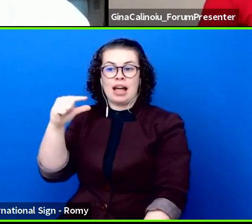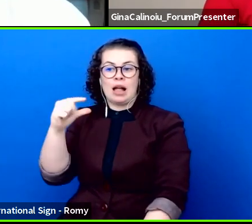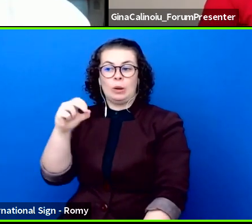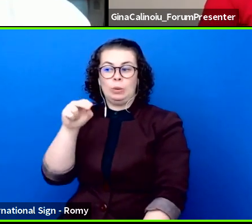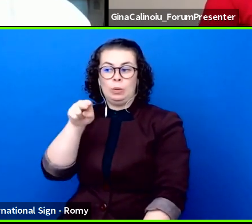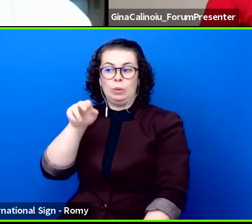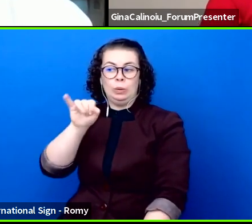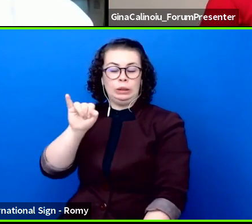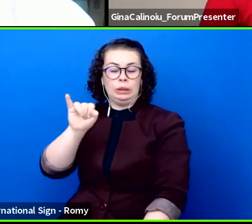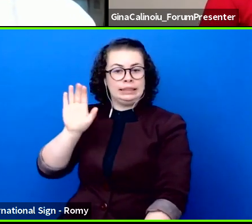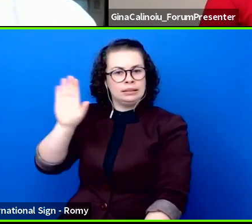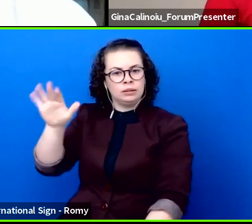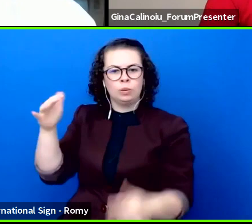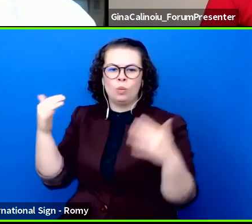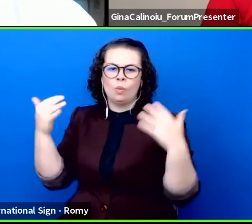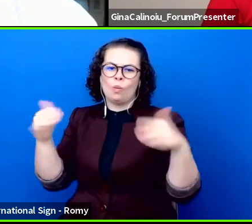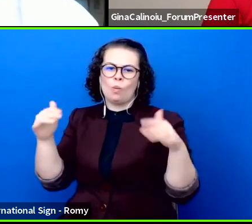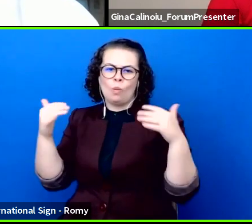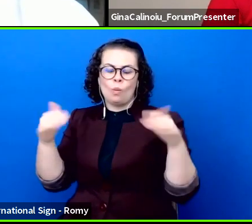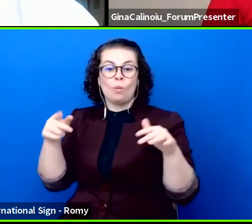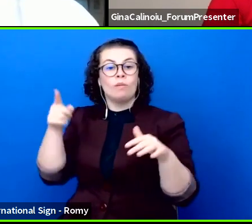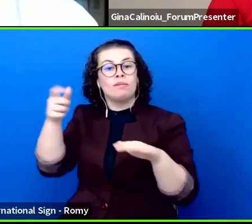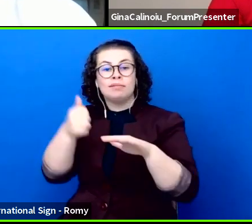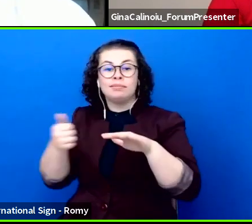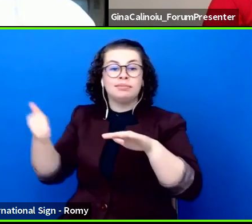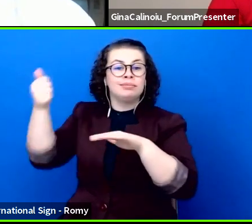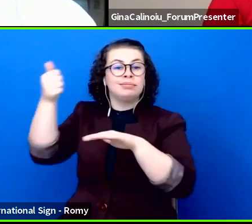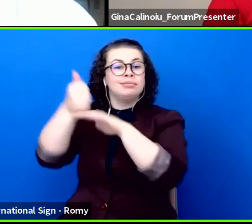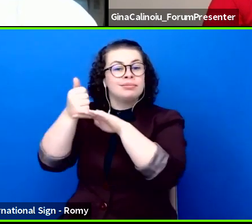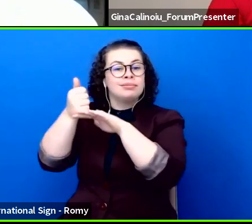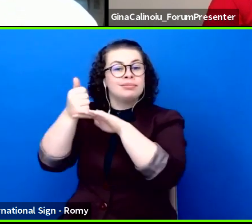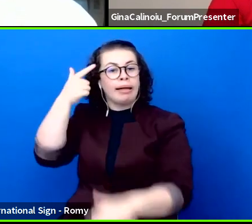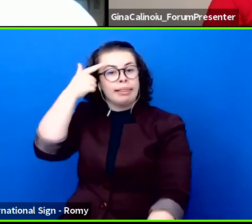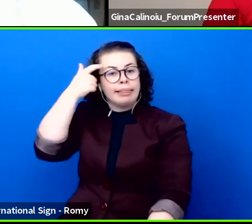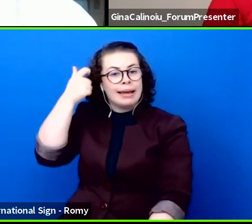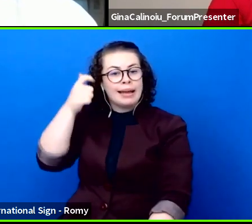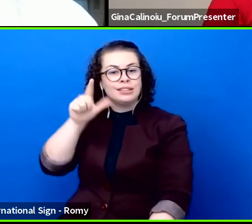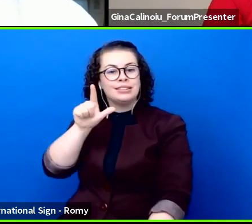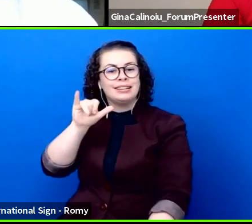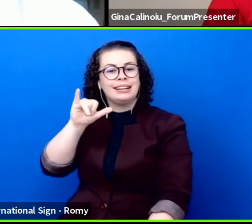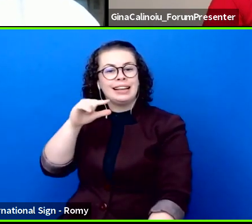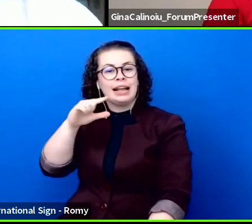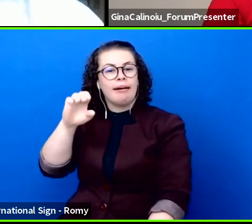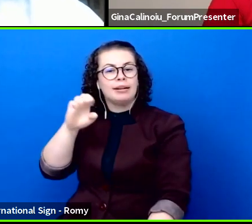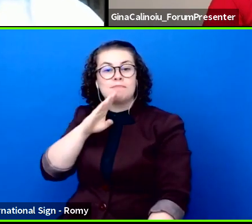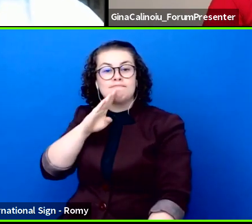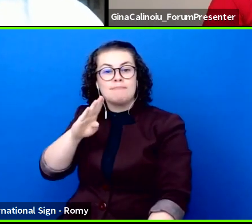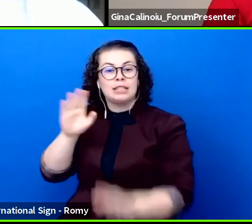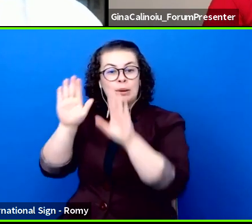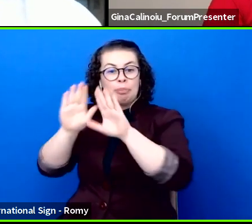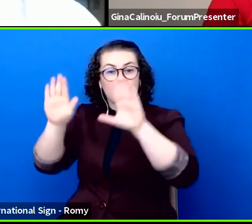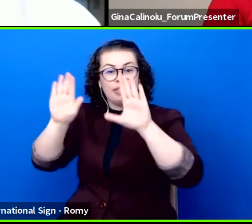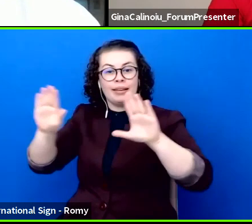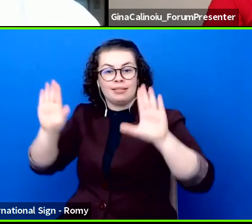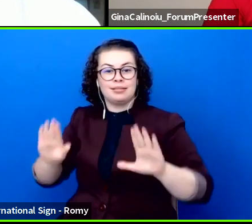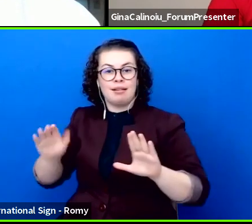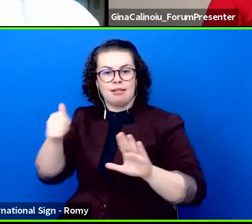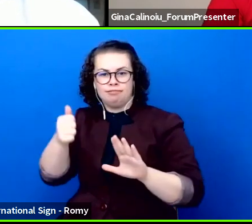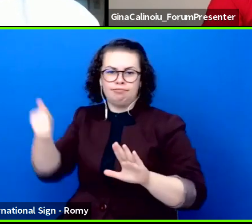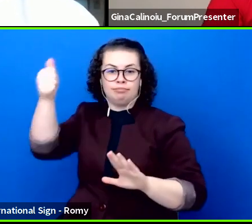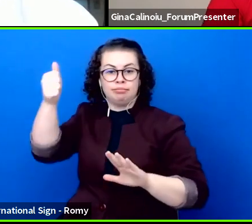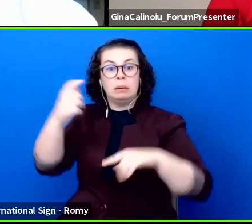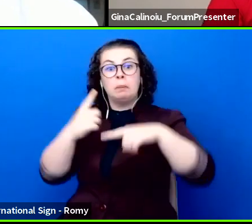Director of the Théâtre de Liège in Belgium, who's also president of the European Theatre